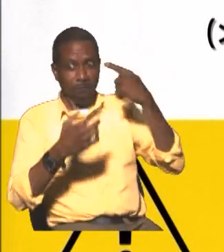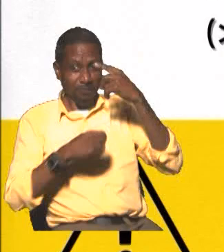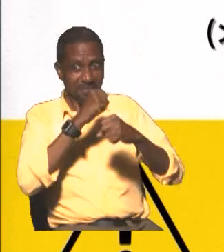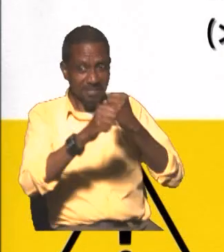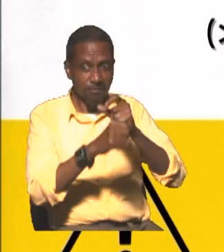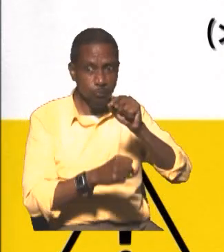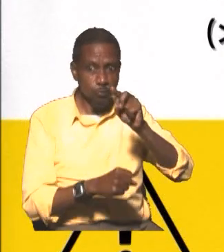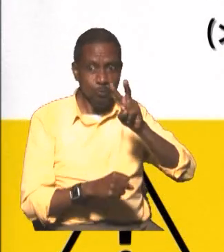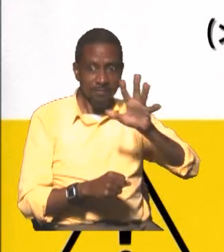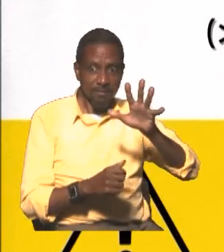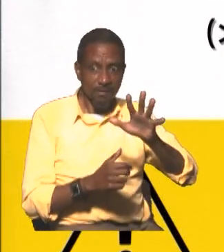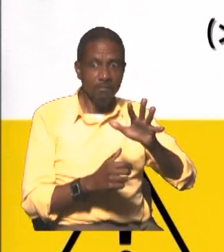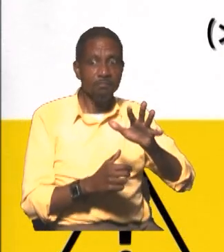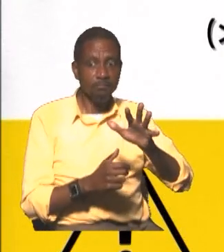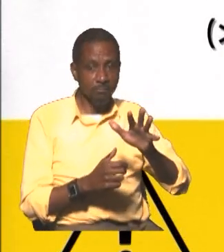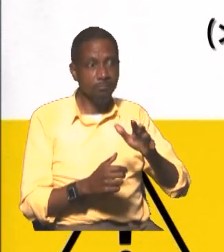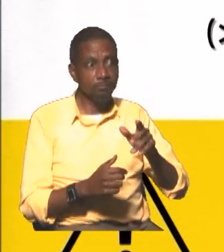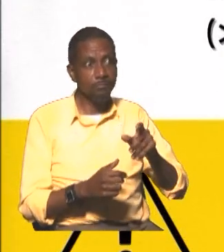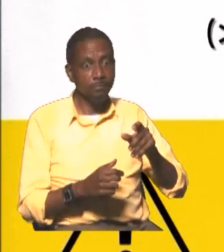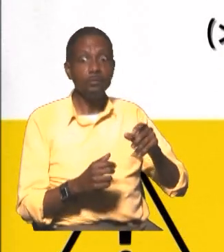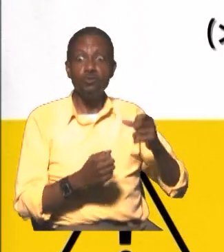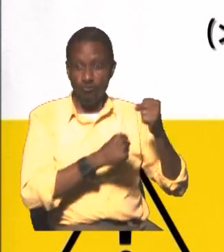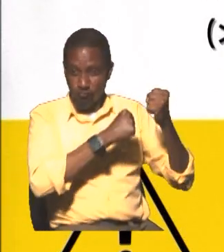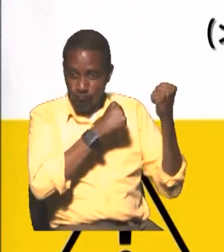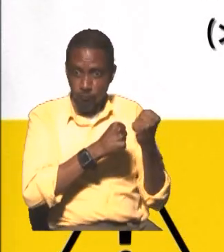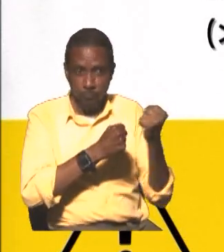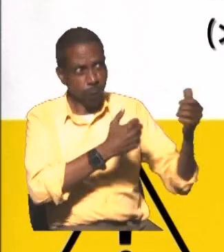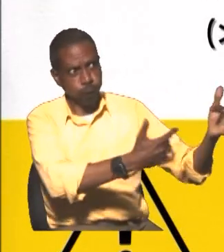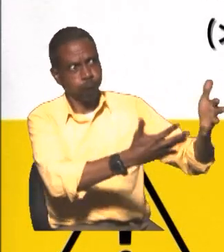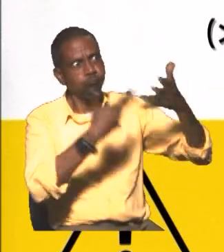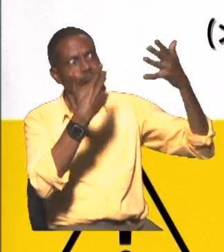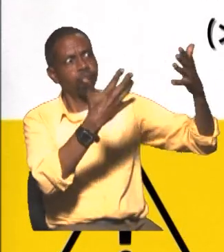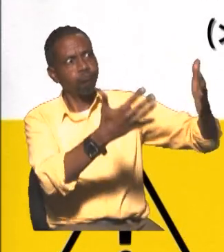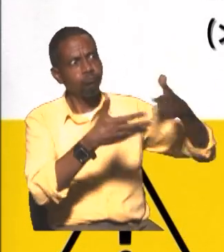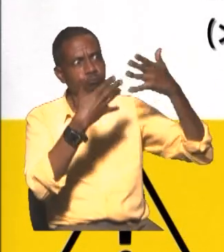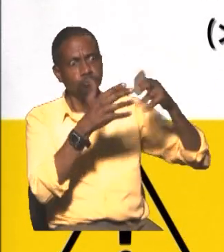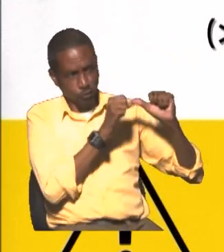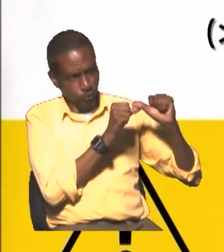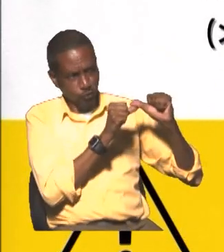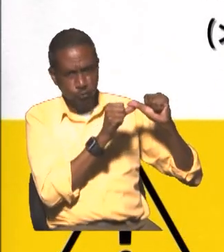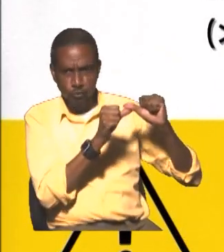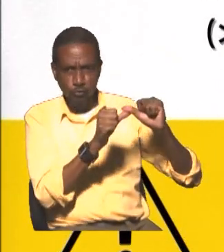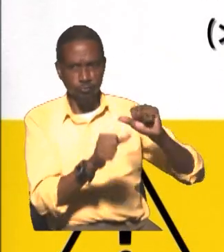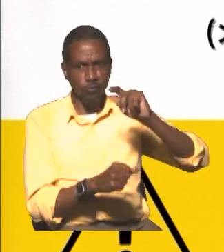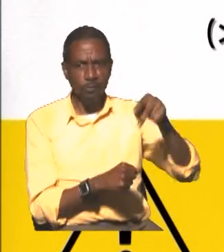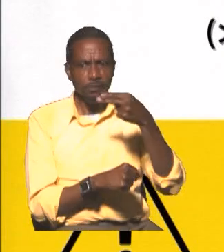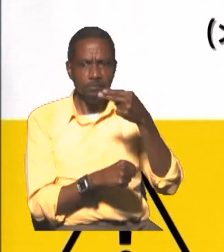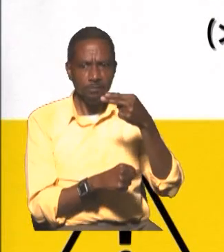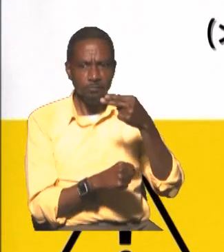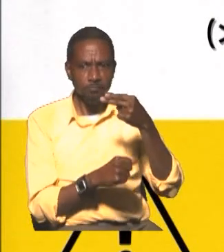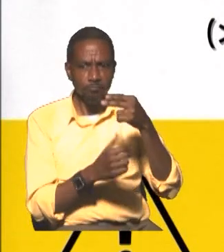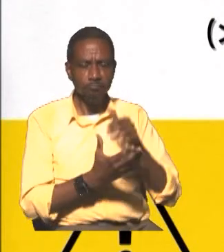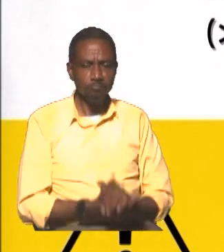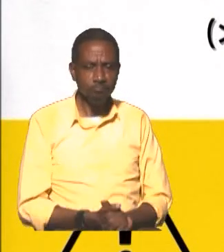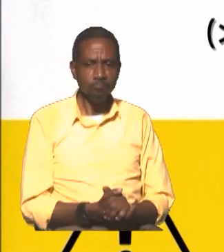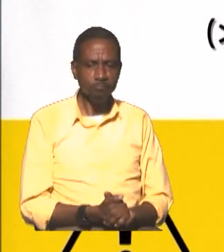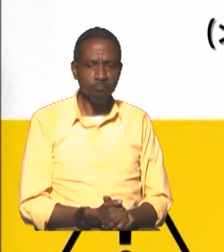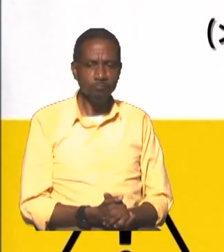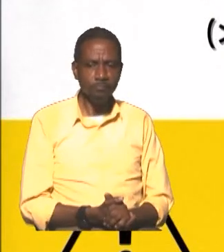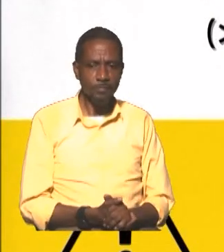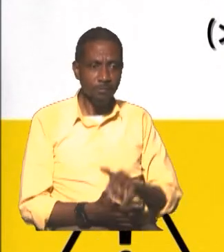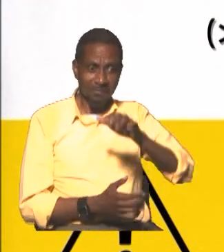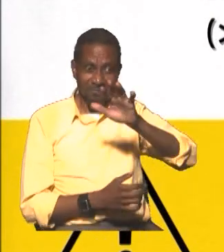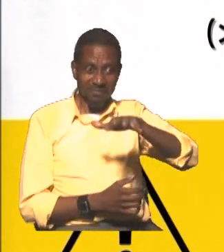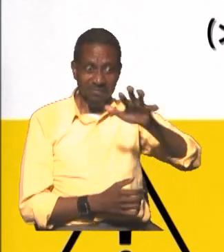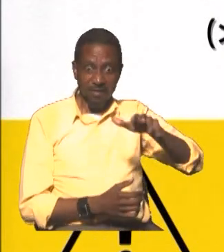to observed today. Strong winds are expected to persist through Thursday, with gusts exceeding 55 kilometers per